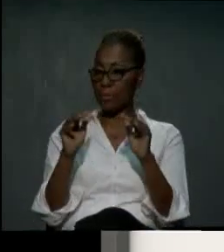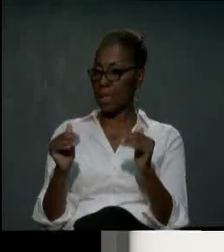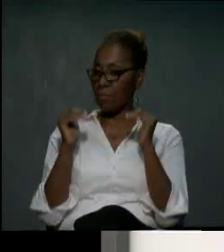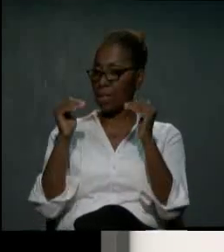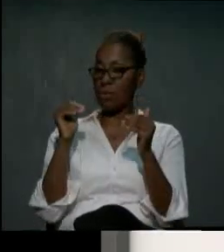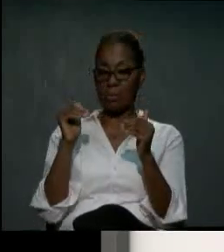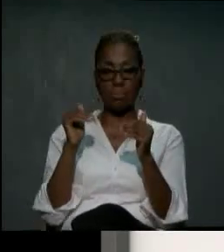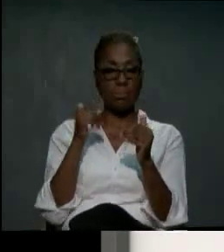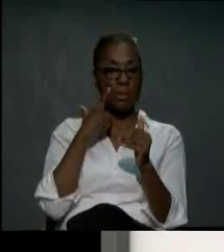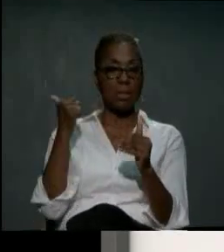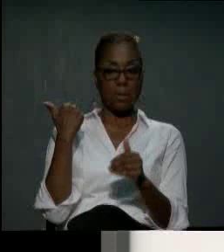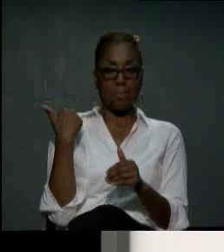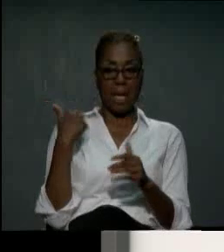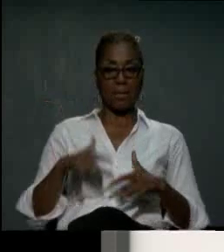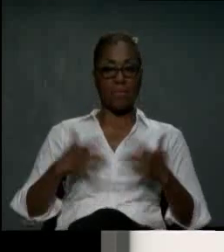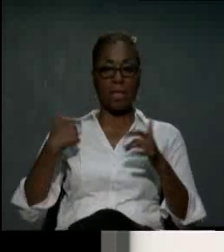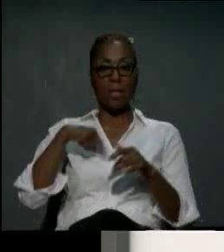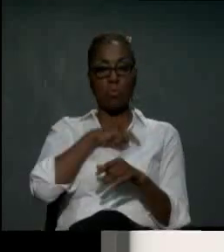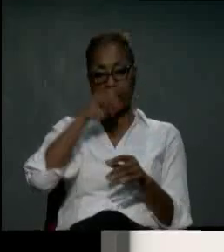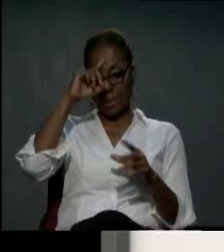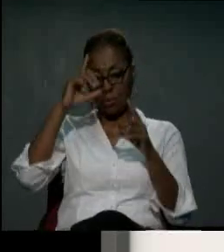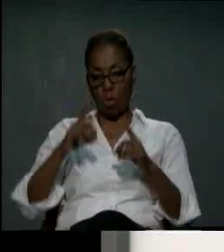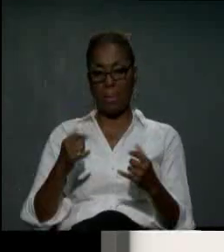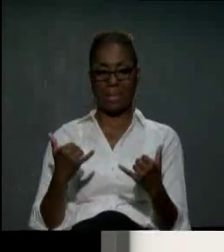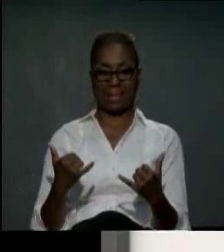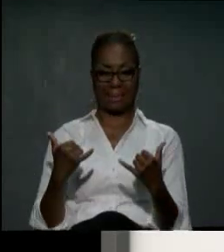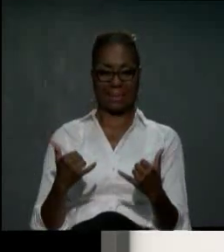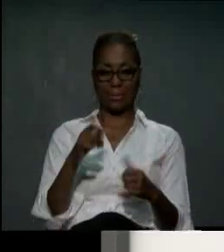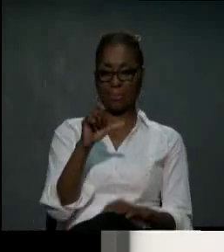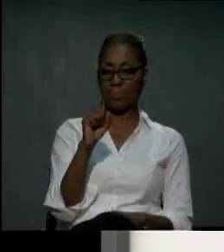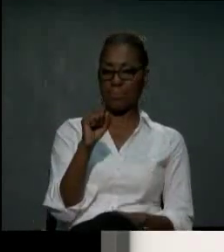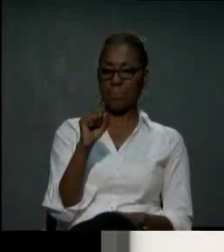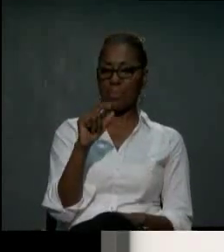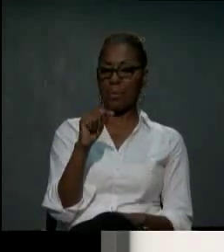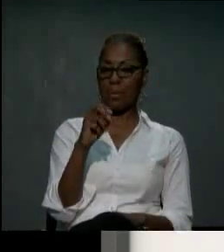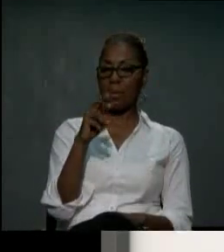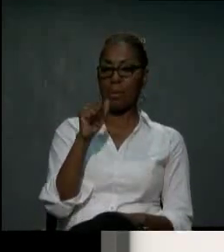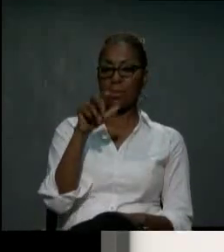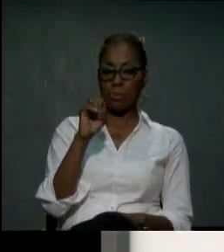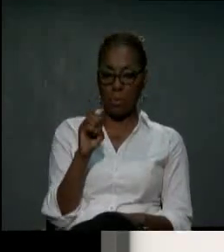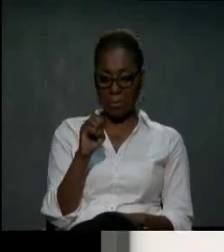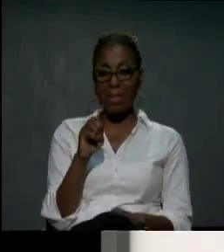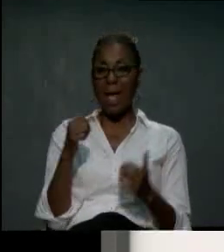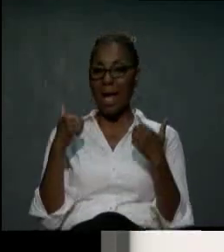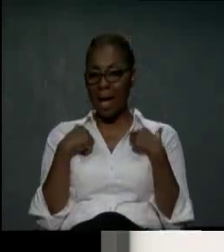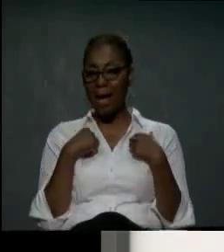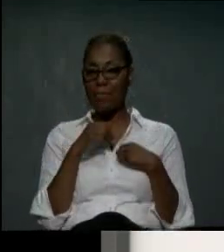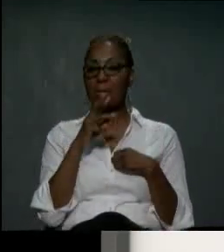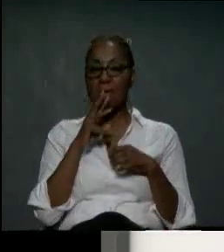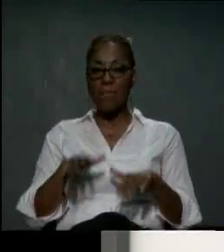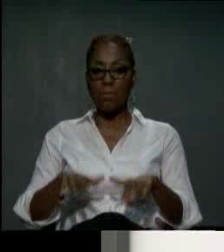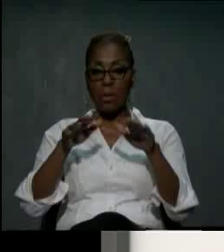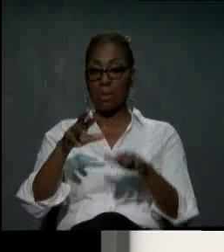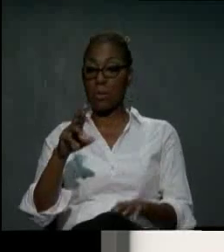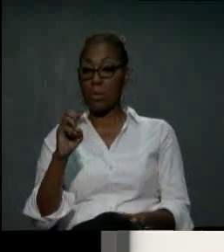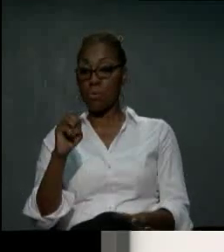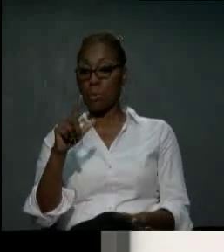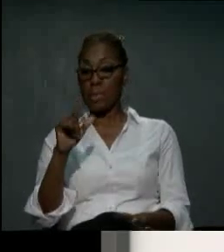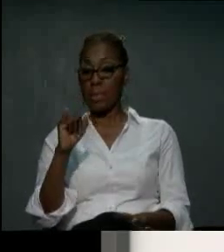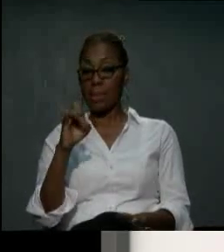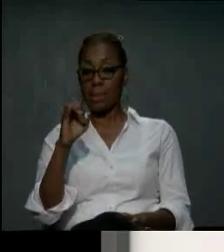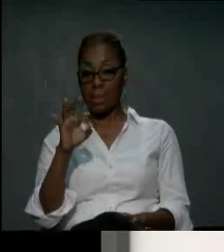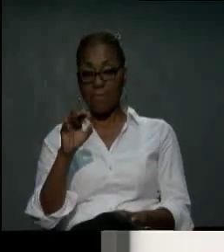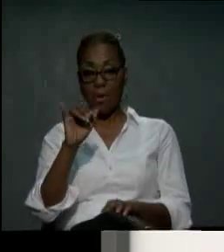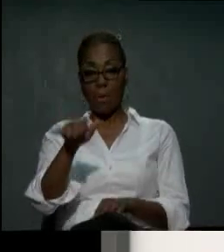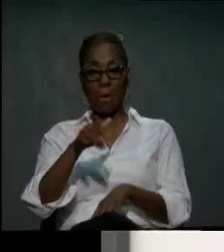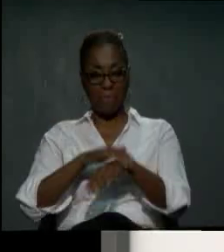event, we determined what the existing storage was. There's basically flood relief on this property, and we wanted